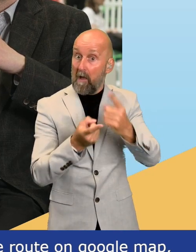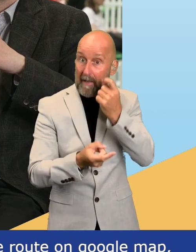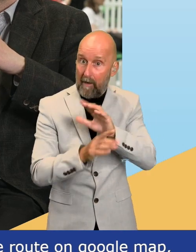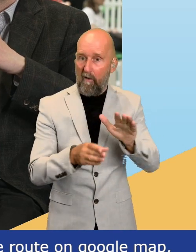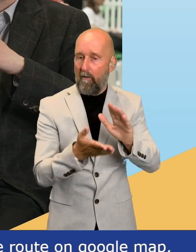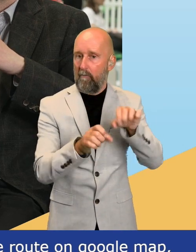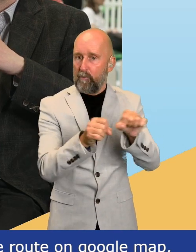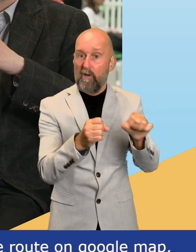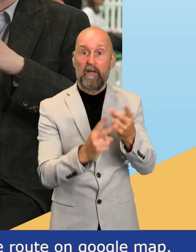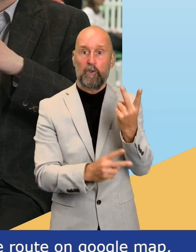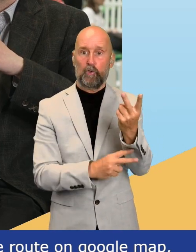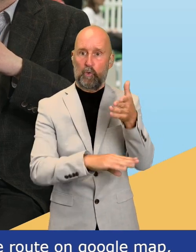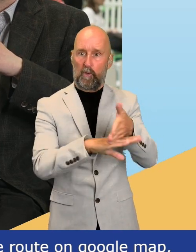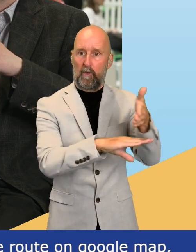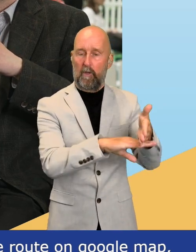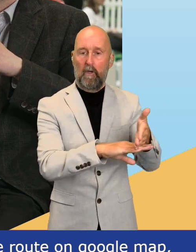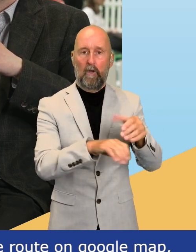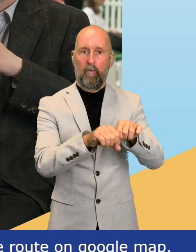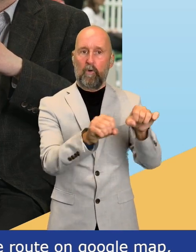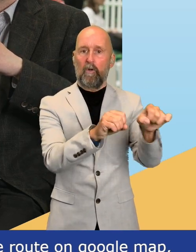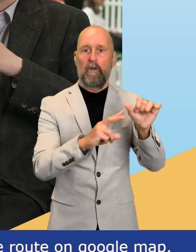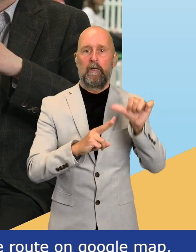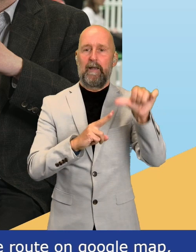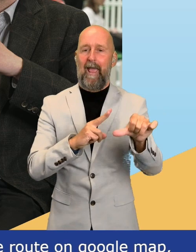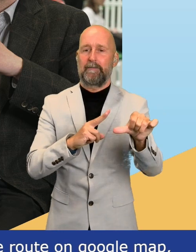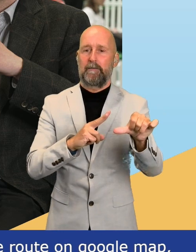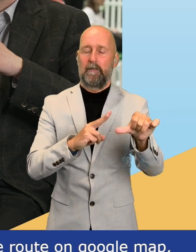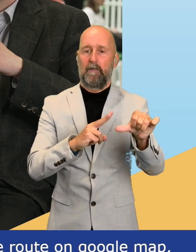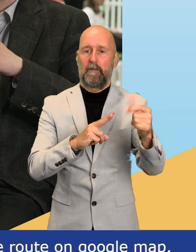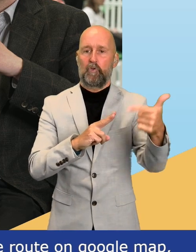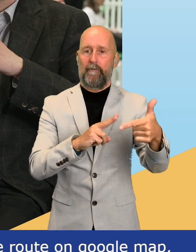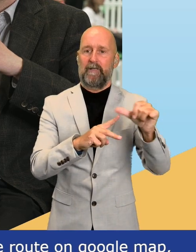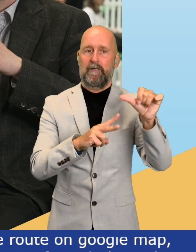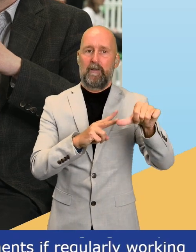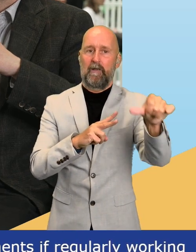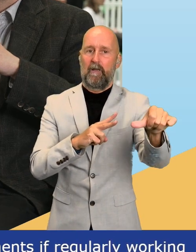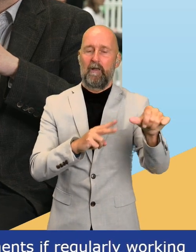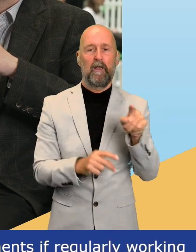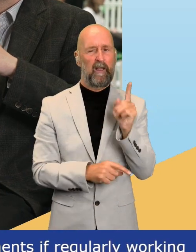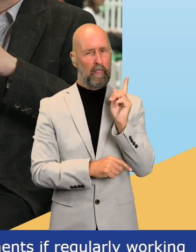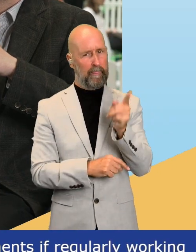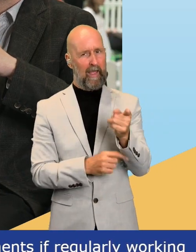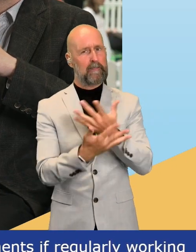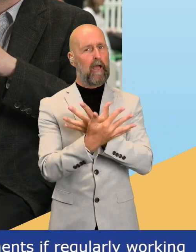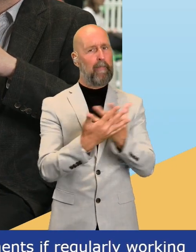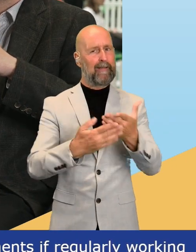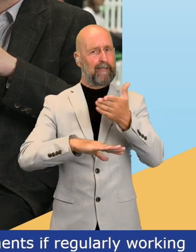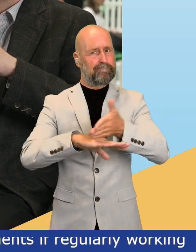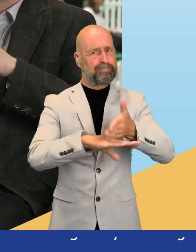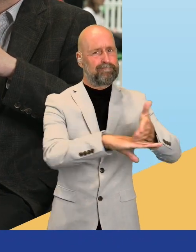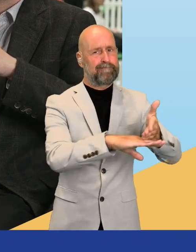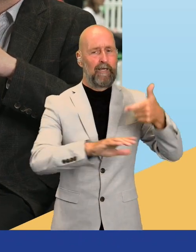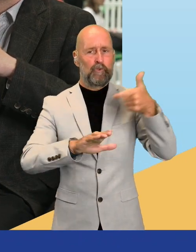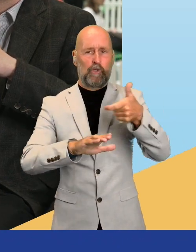there's only, say, two chargers there and they're regularly not working, I'll look at the next services along or whatever until I find one where I go, okay, this service has plenty of chargers and generally